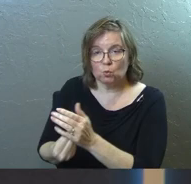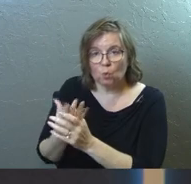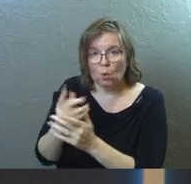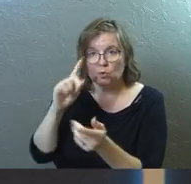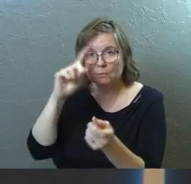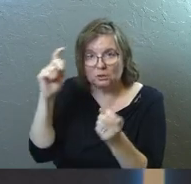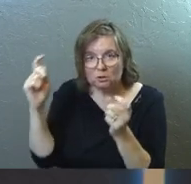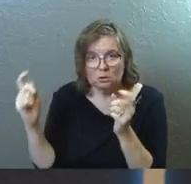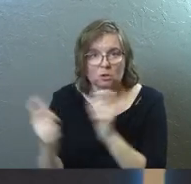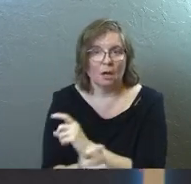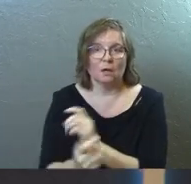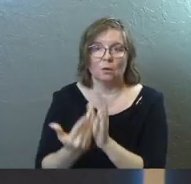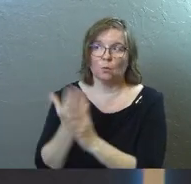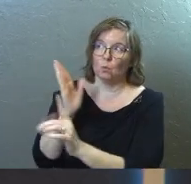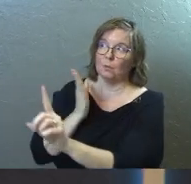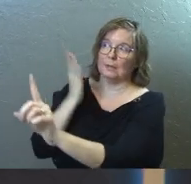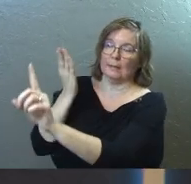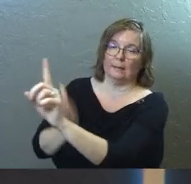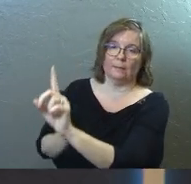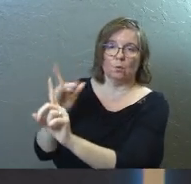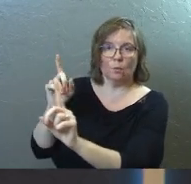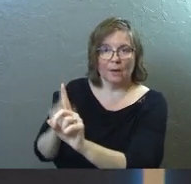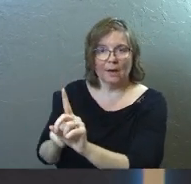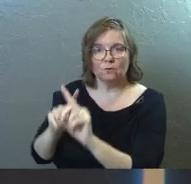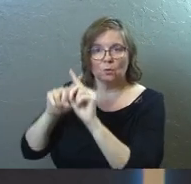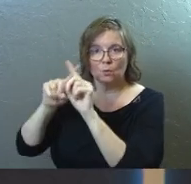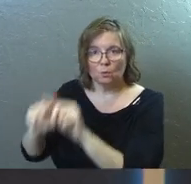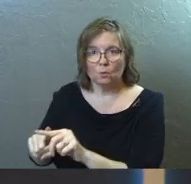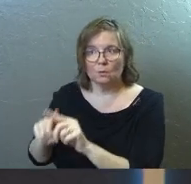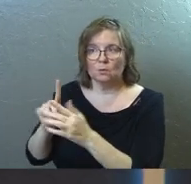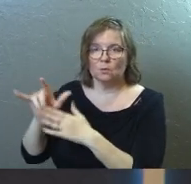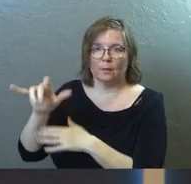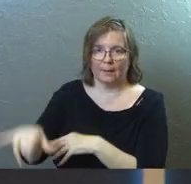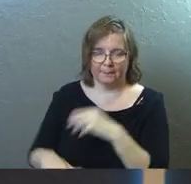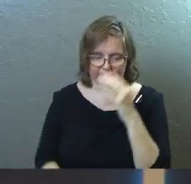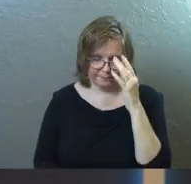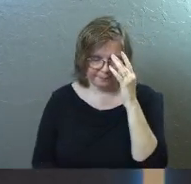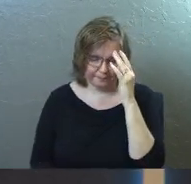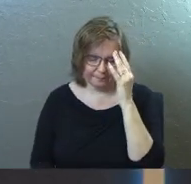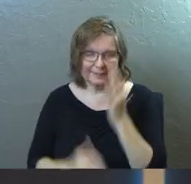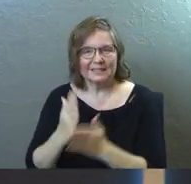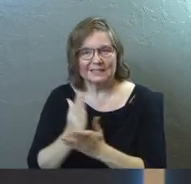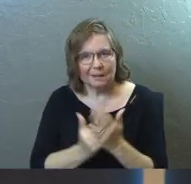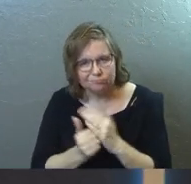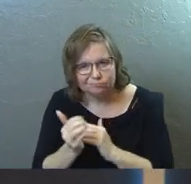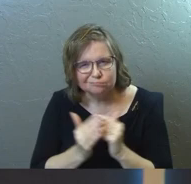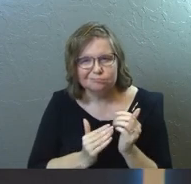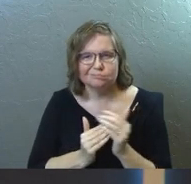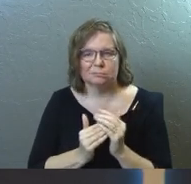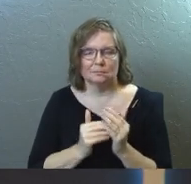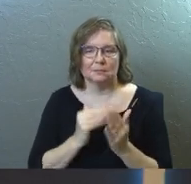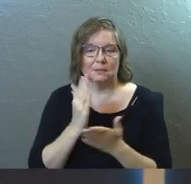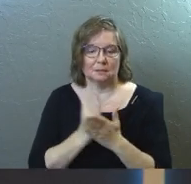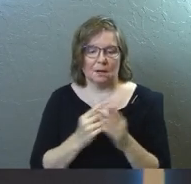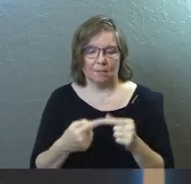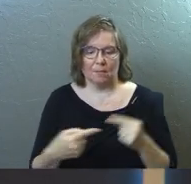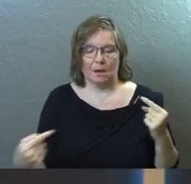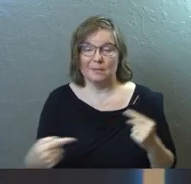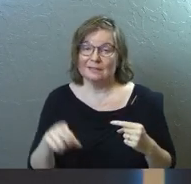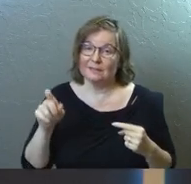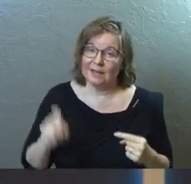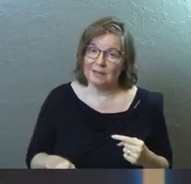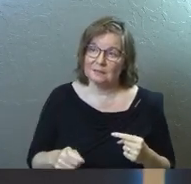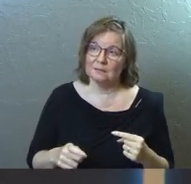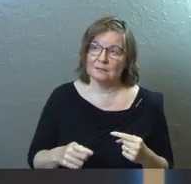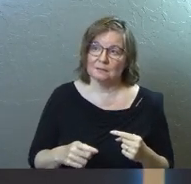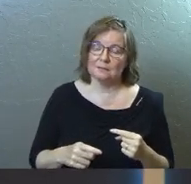be changed by him. And so we have to lean into that. Some discomfort, some opposition is necessary, some difference